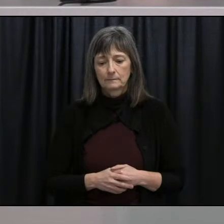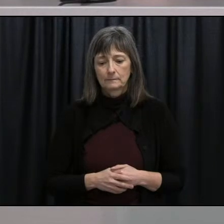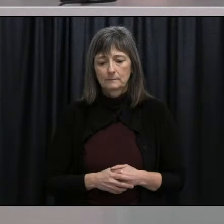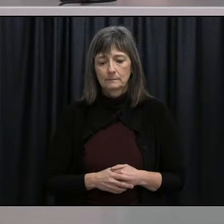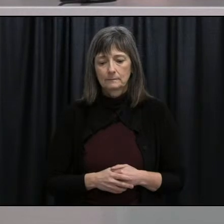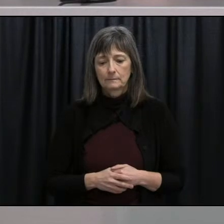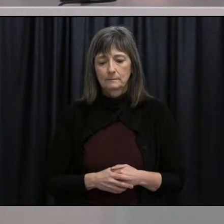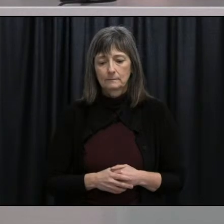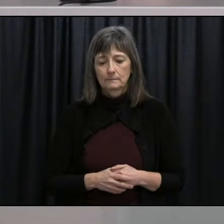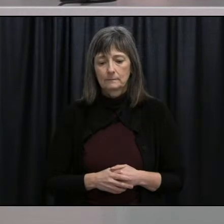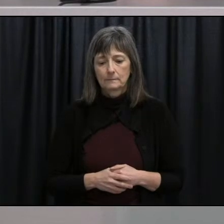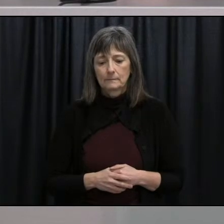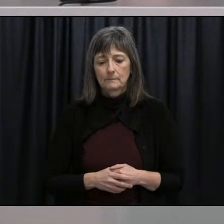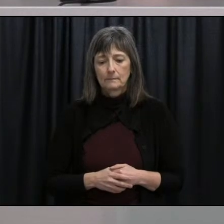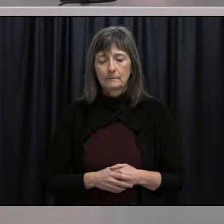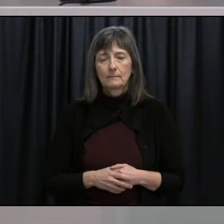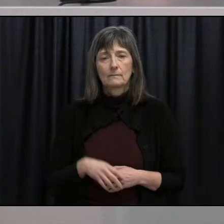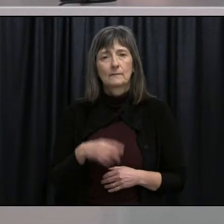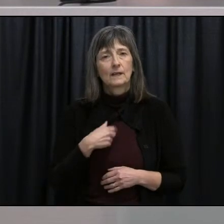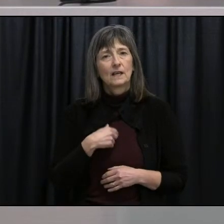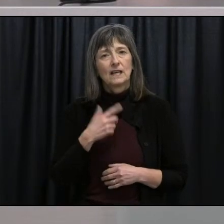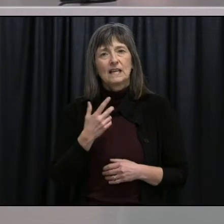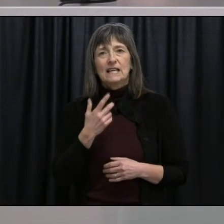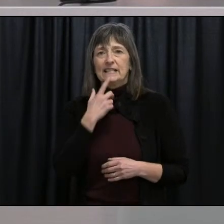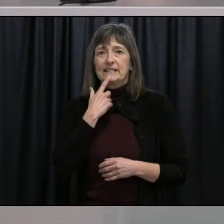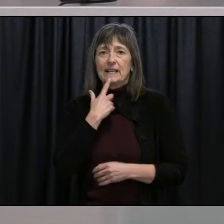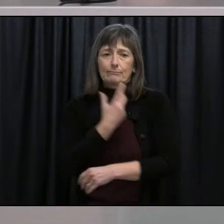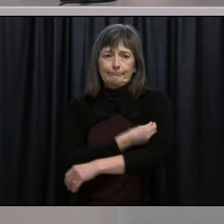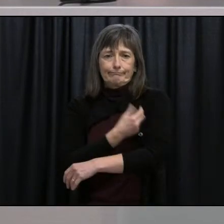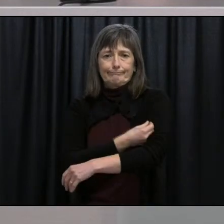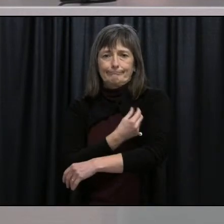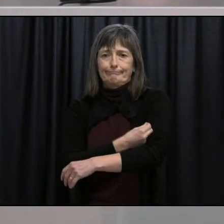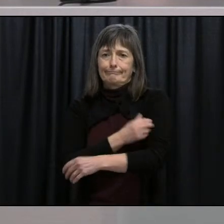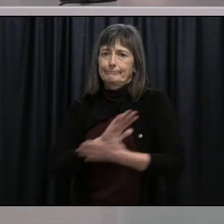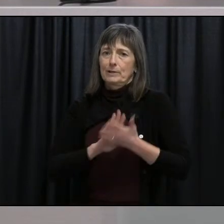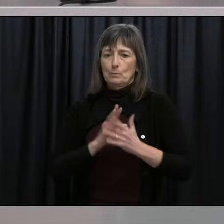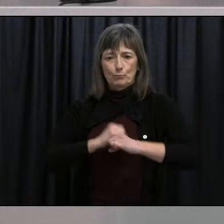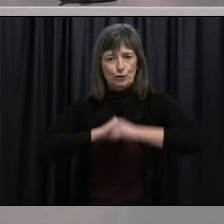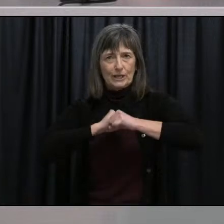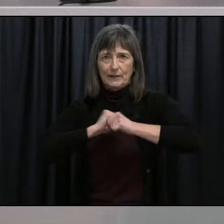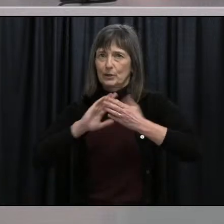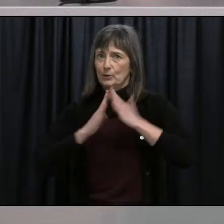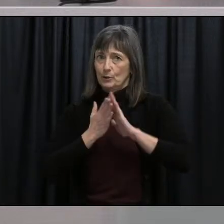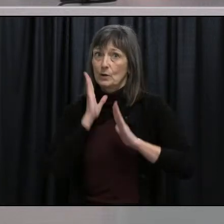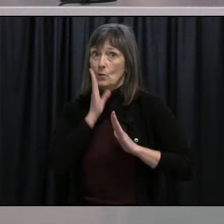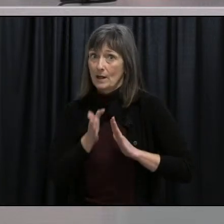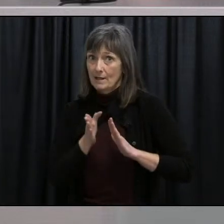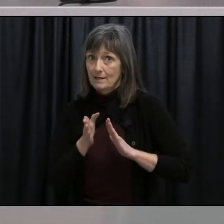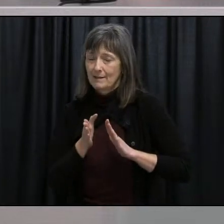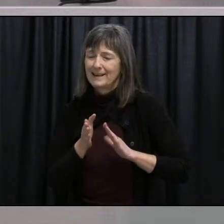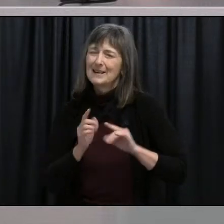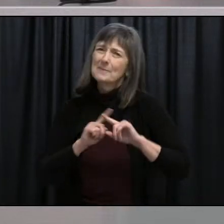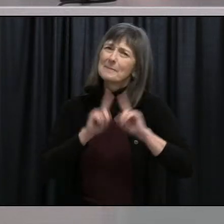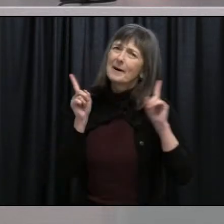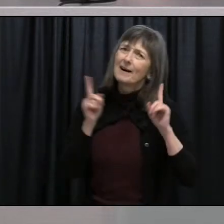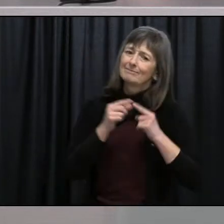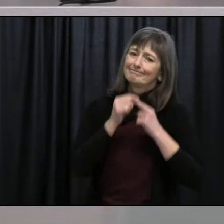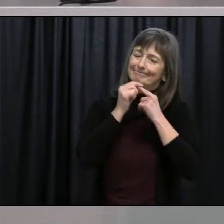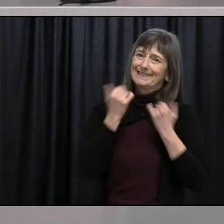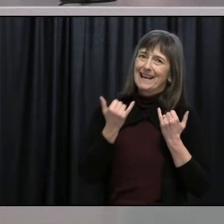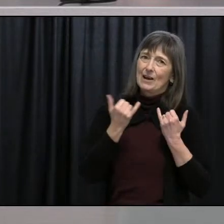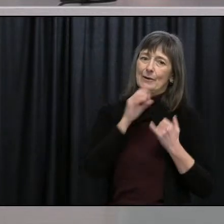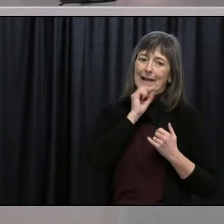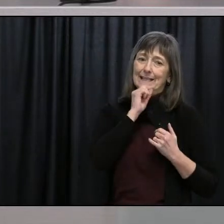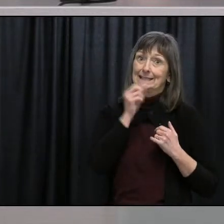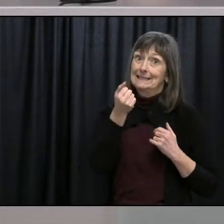how mass immunizations will lead to an eventual herd immunity, but people under 16 can't get vaccinated as of right now.